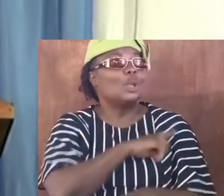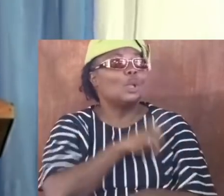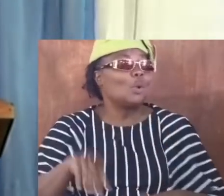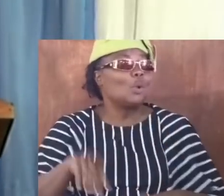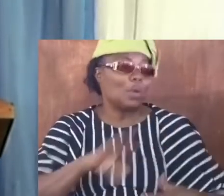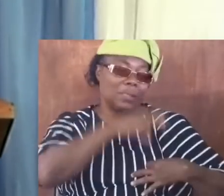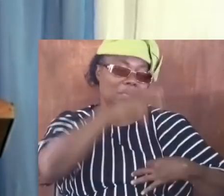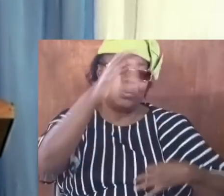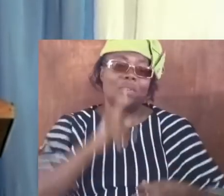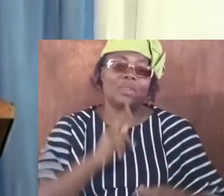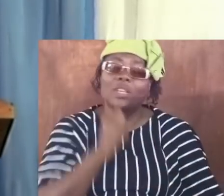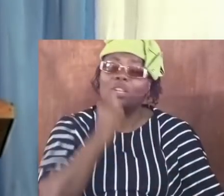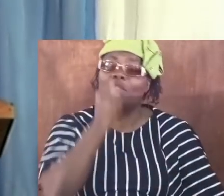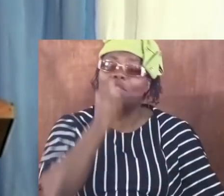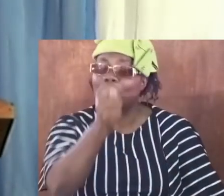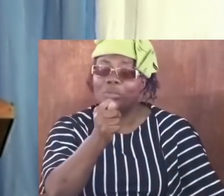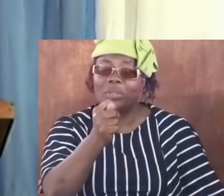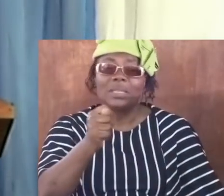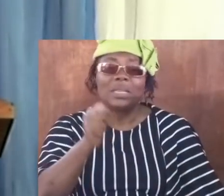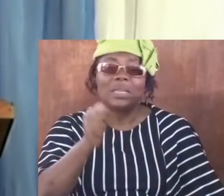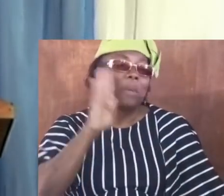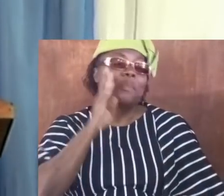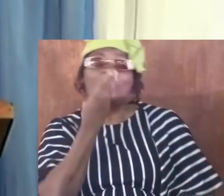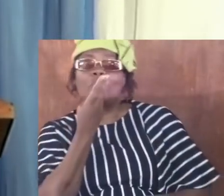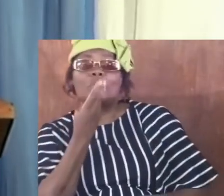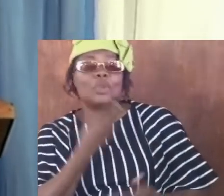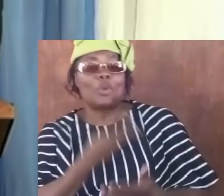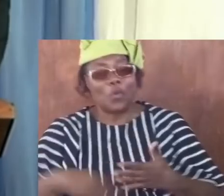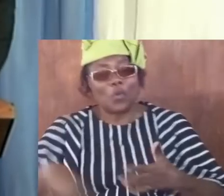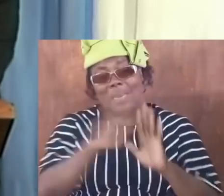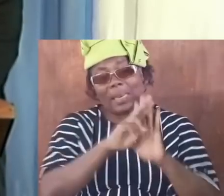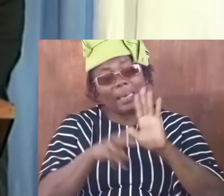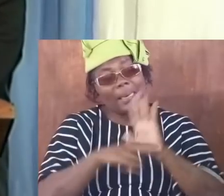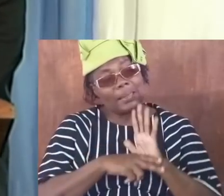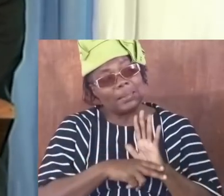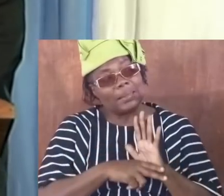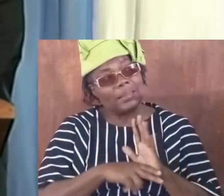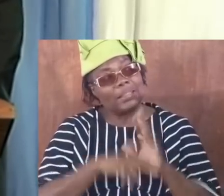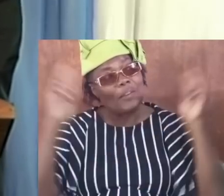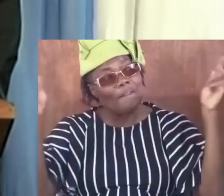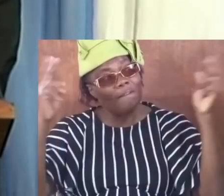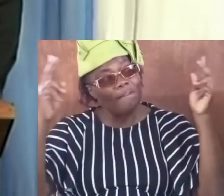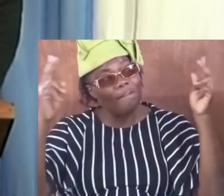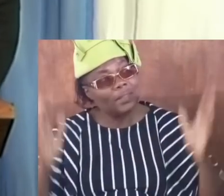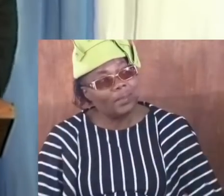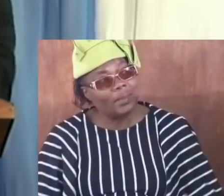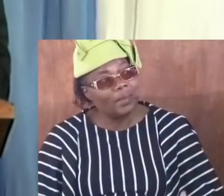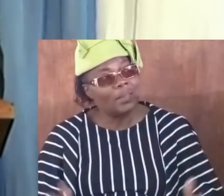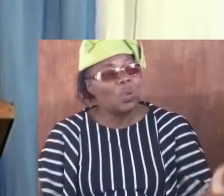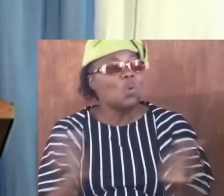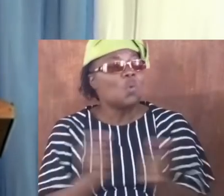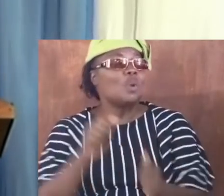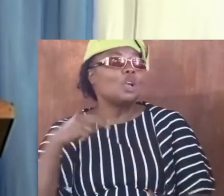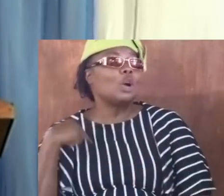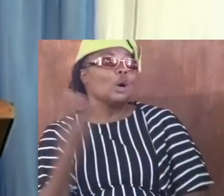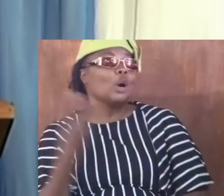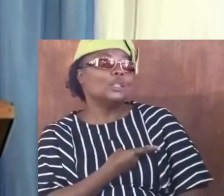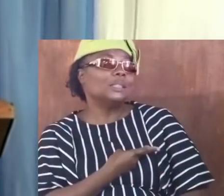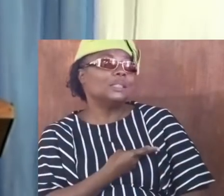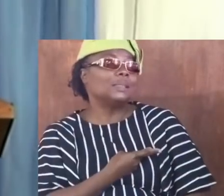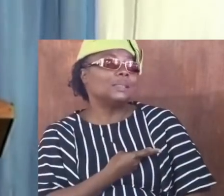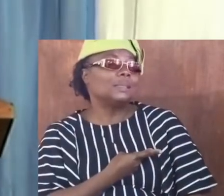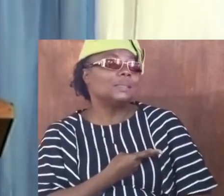and in truth and in the beauty of holiness. To the visitors that are with us, are there any visitors in the